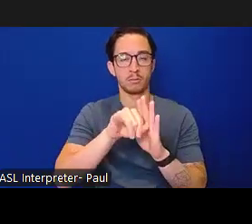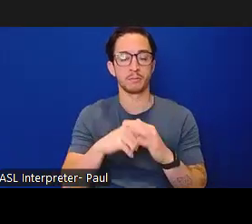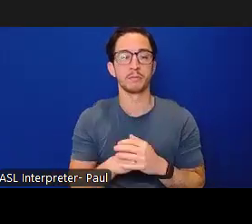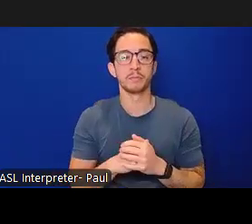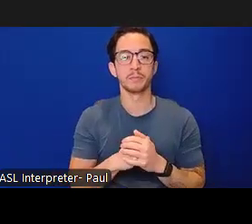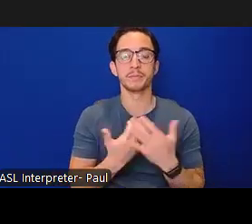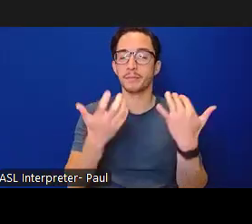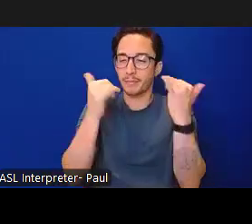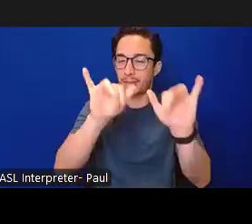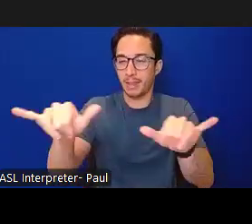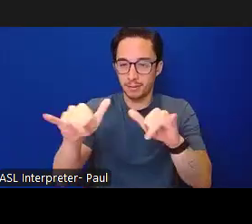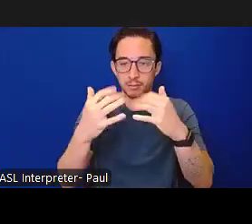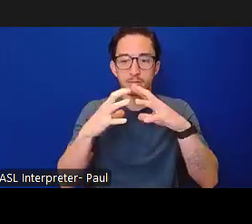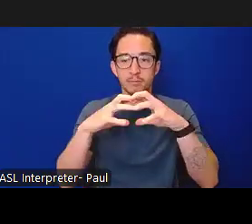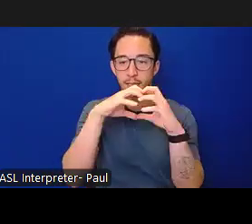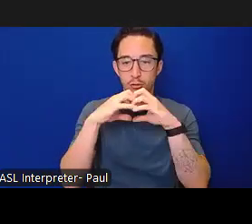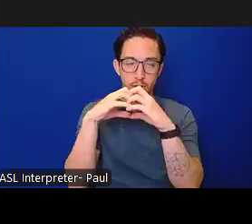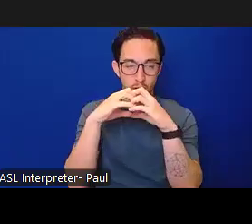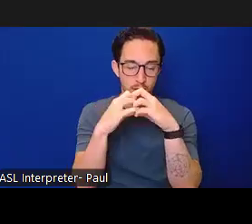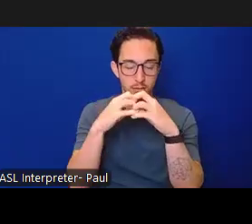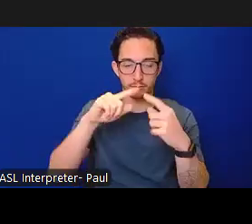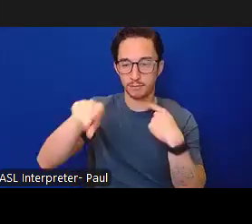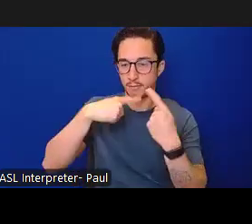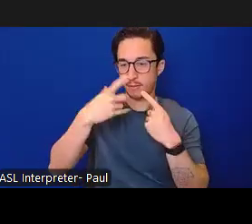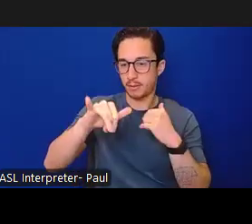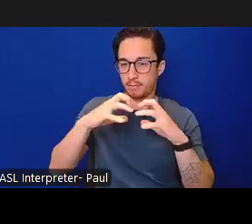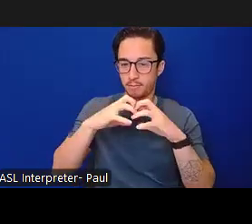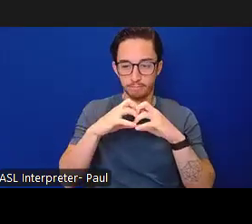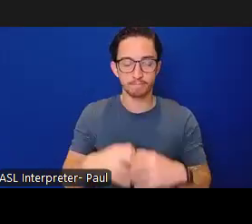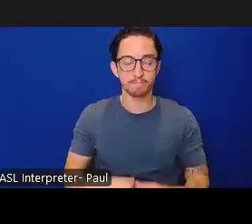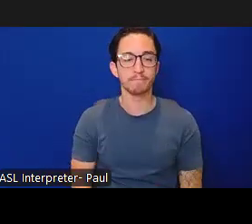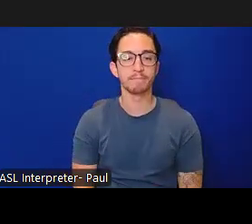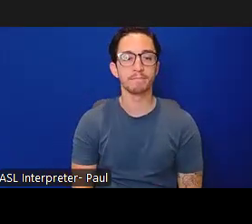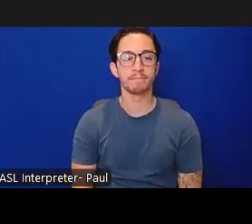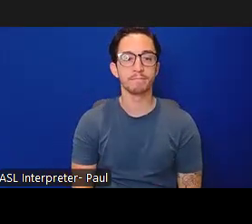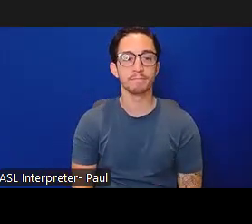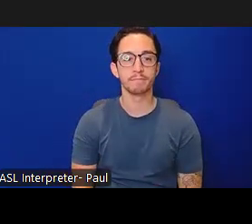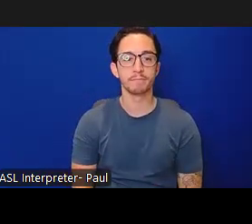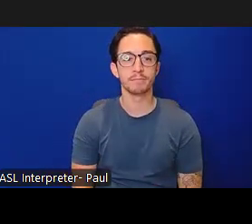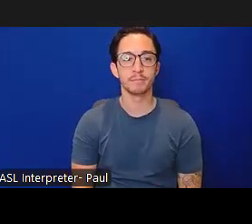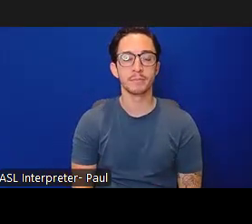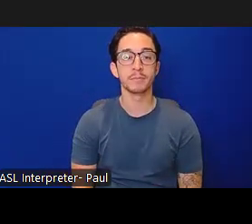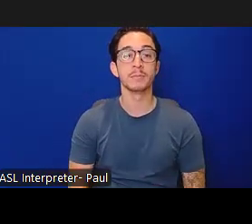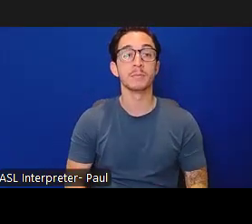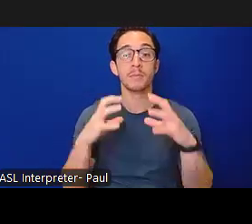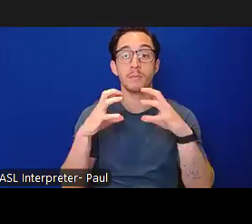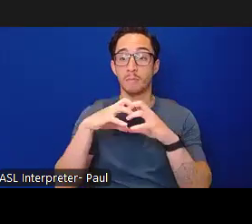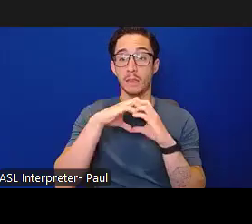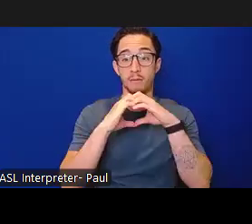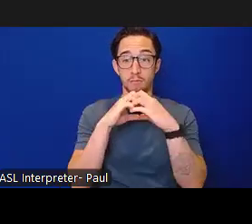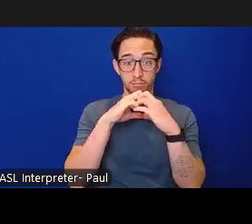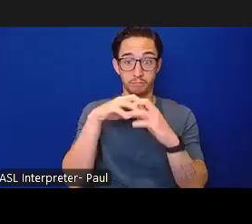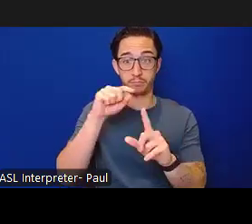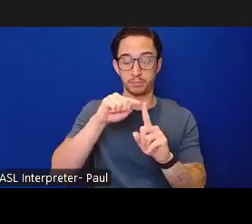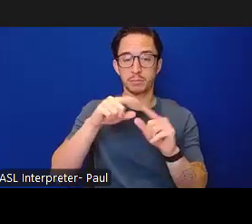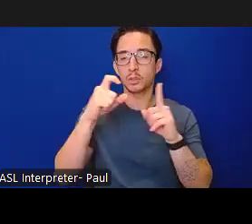And that is what intersectionality is about. Intersectionality was